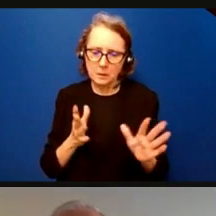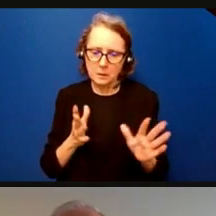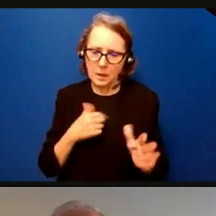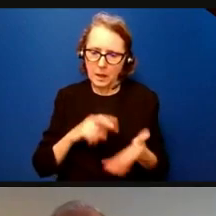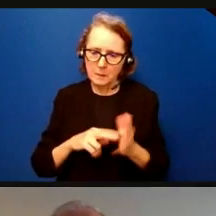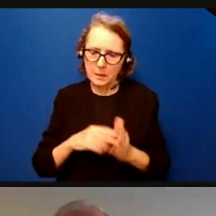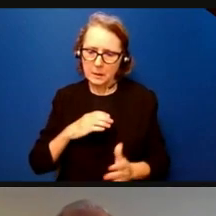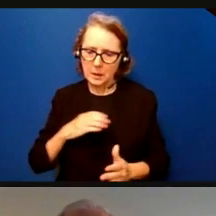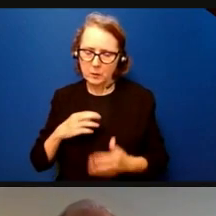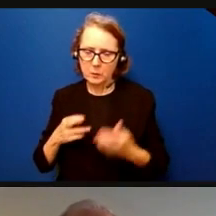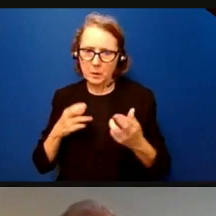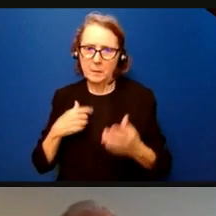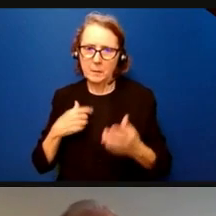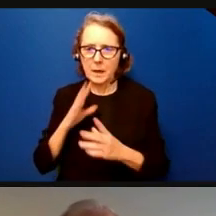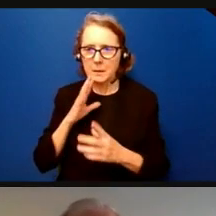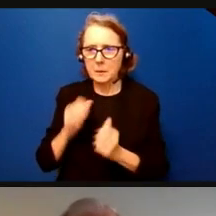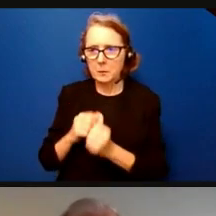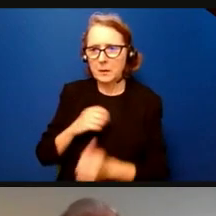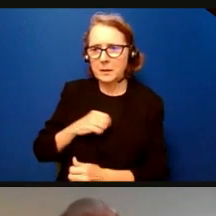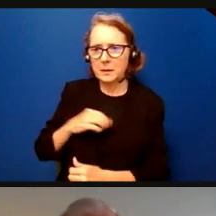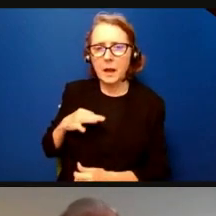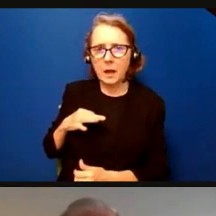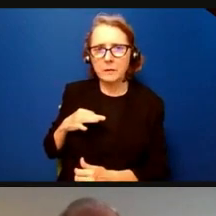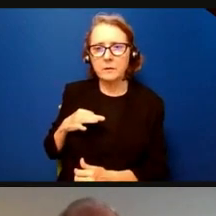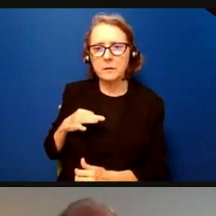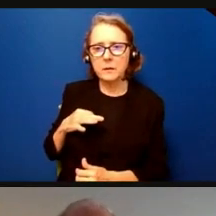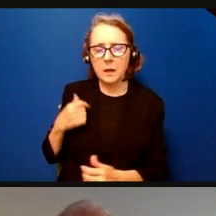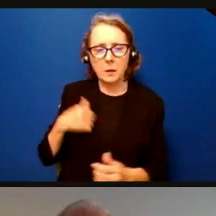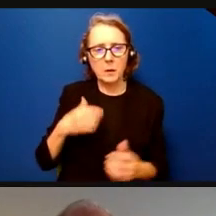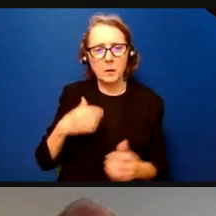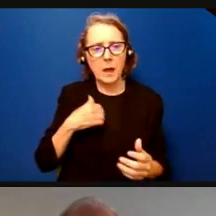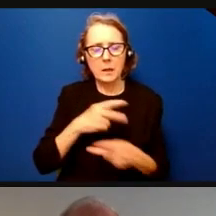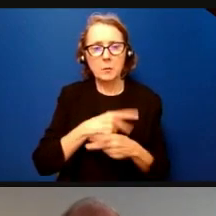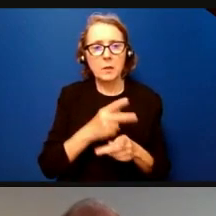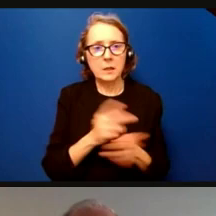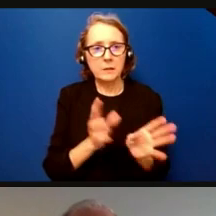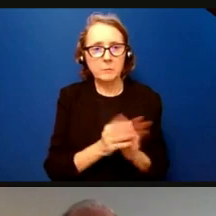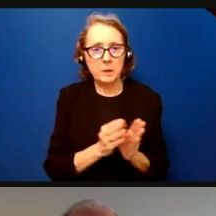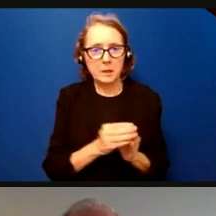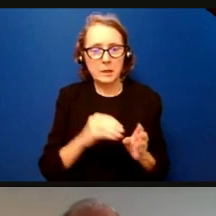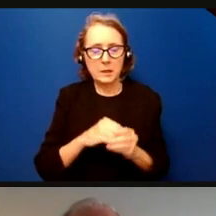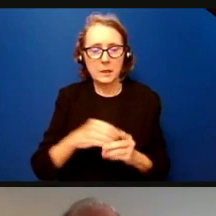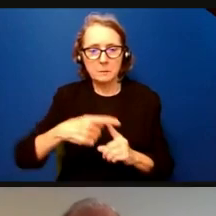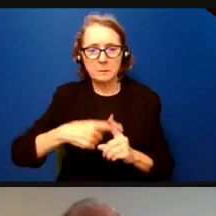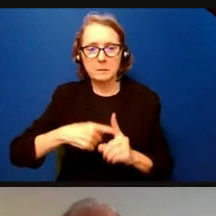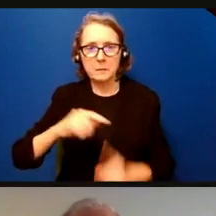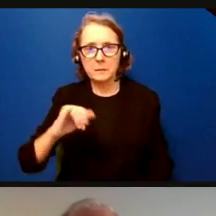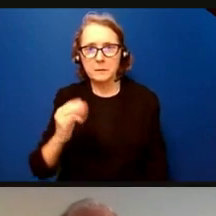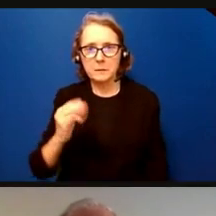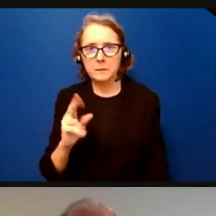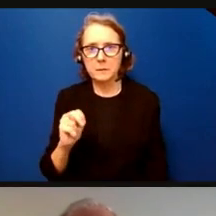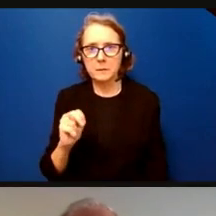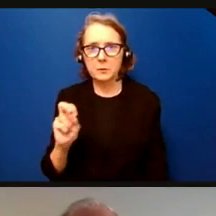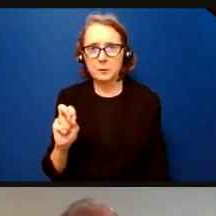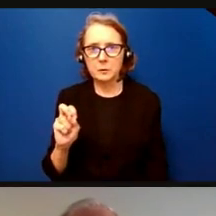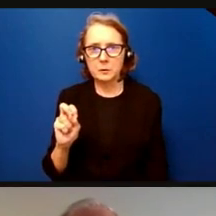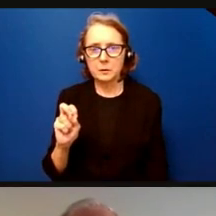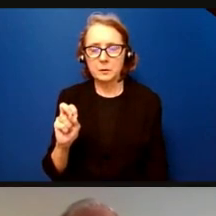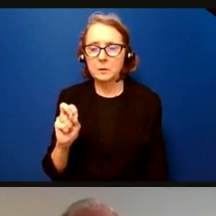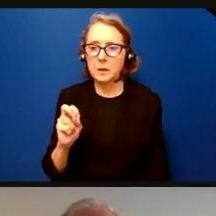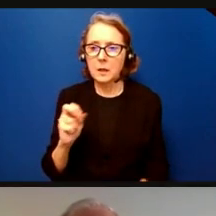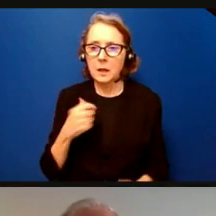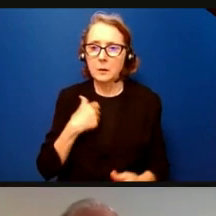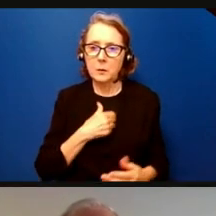council recommended that I speak to staff, and we had a very productive meeting in June that we are glad